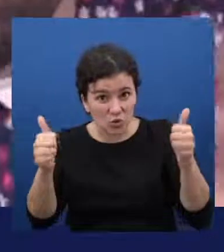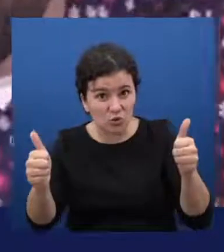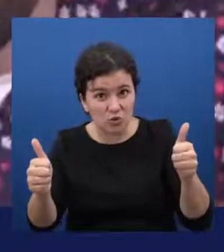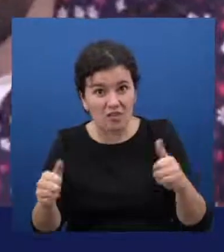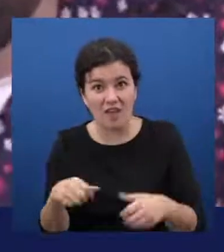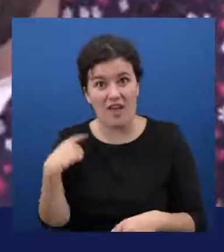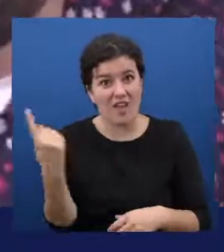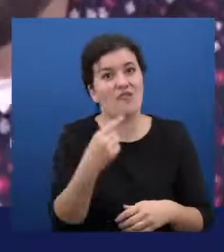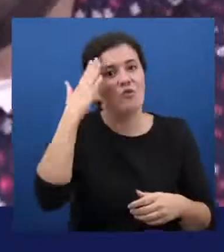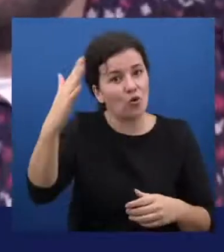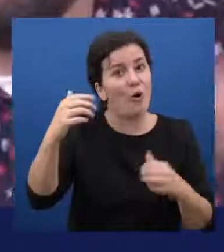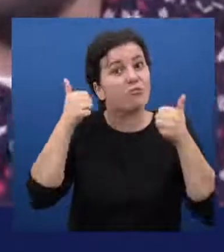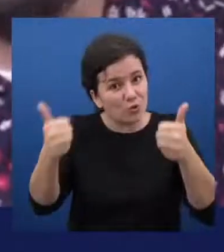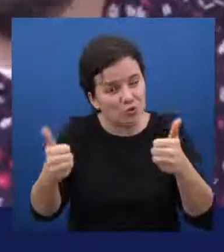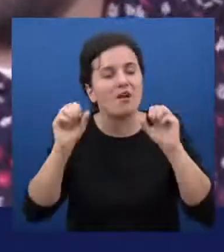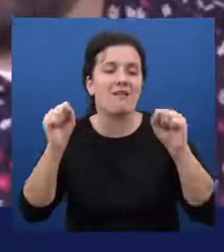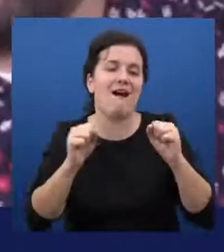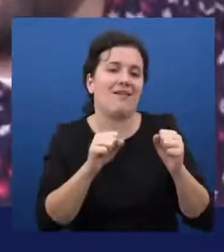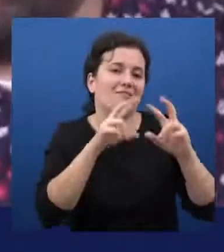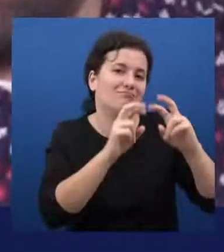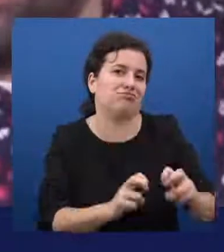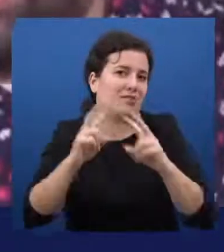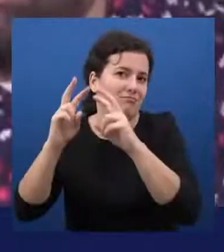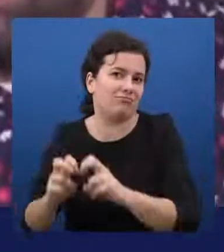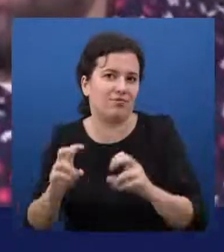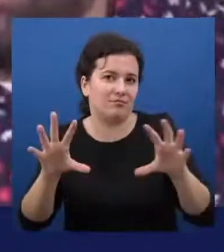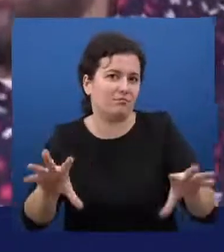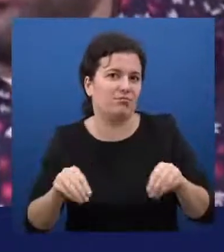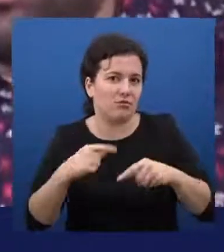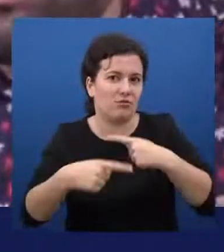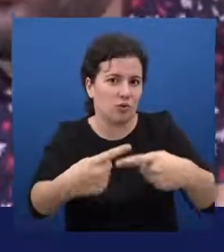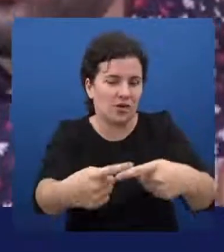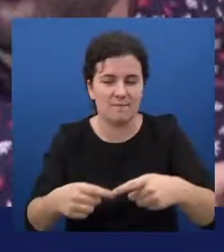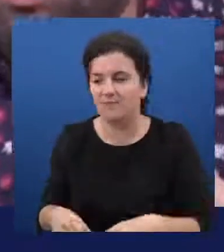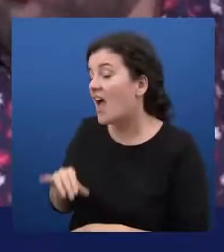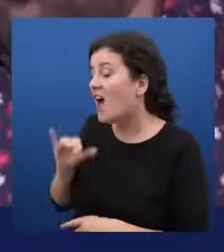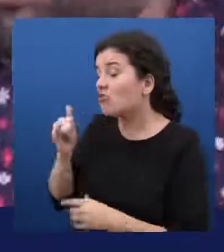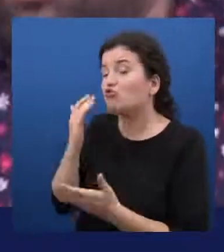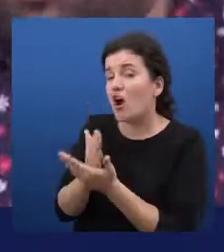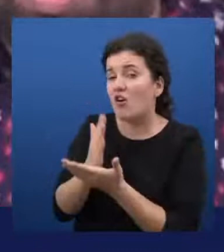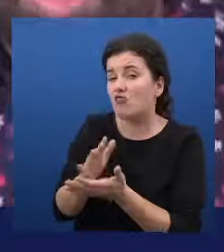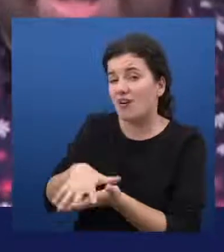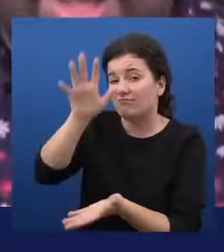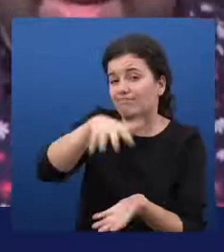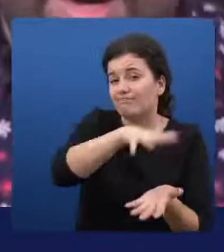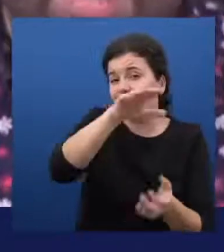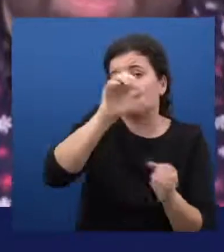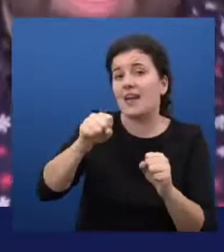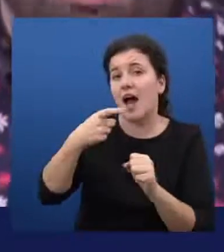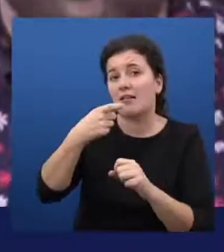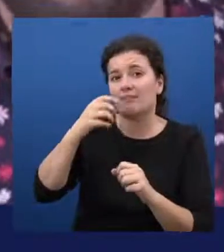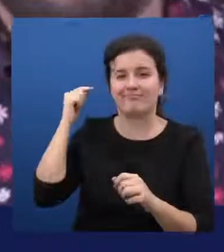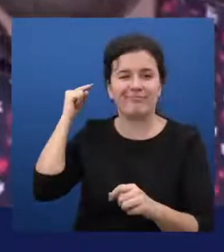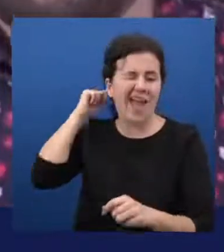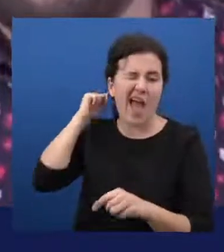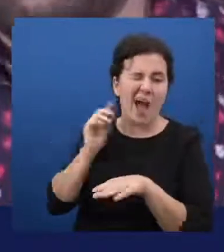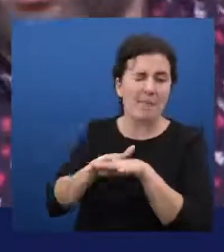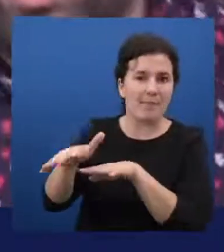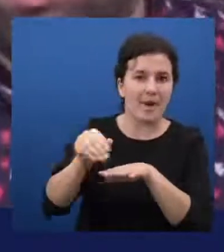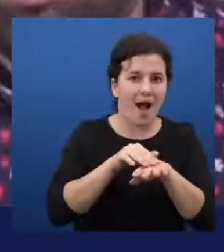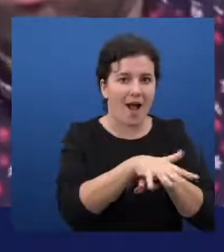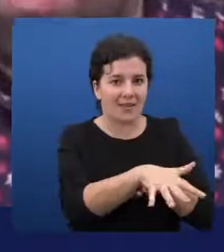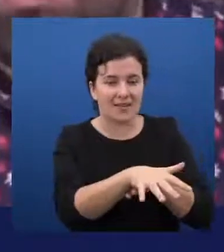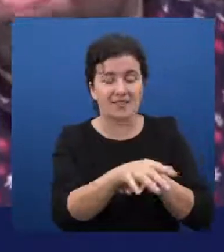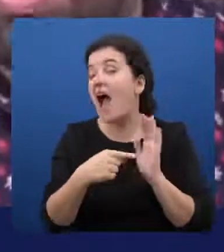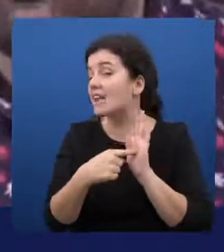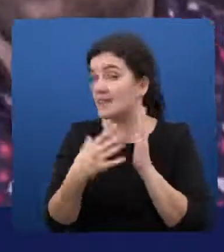burned into the data. I'll give you a simple example. And this is, I can find you sources later on, but it turns out that in the United States,